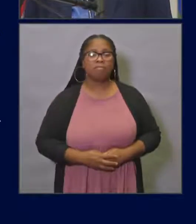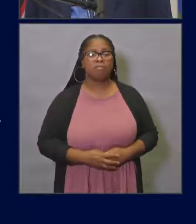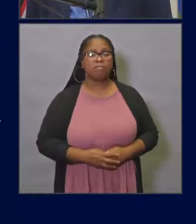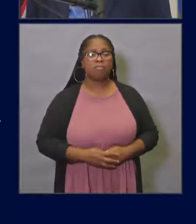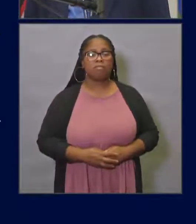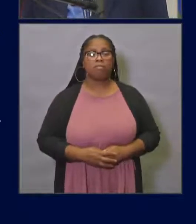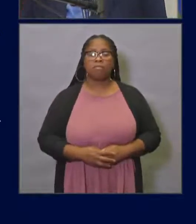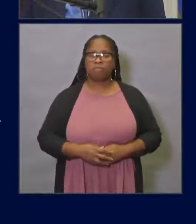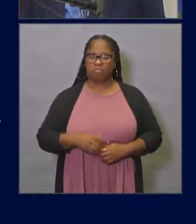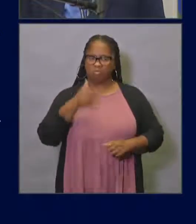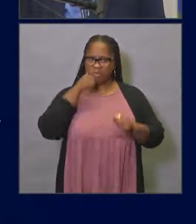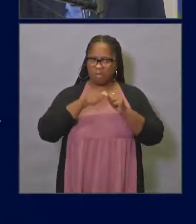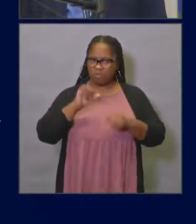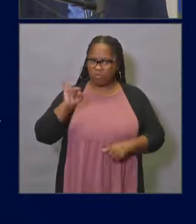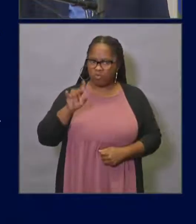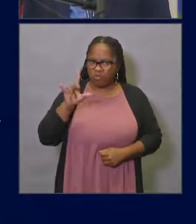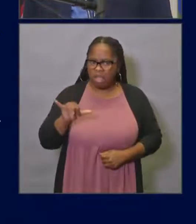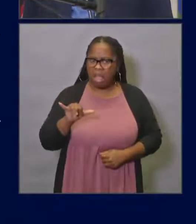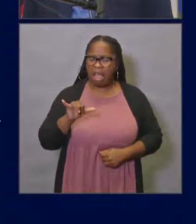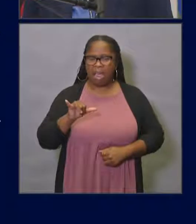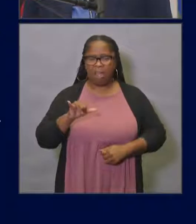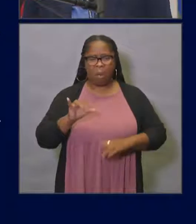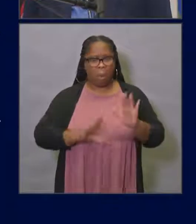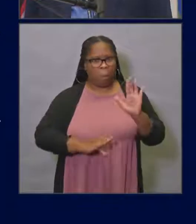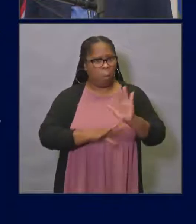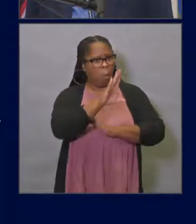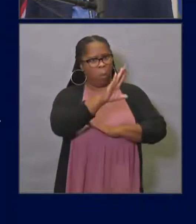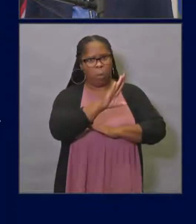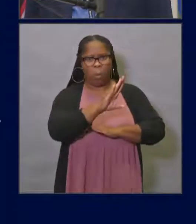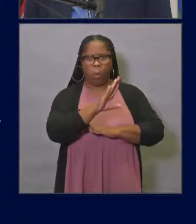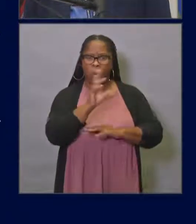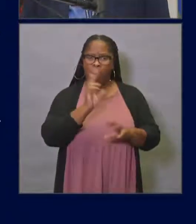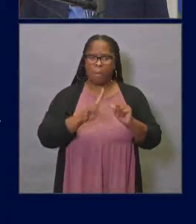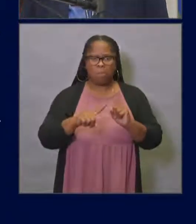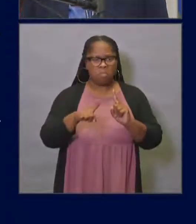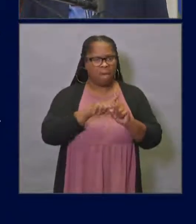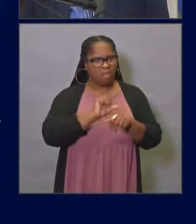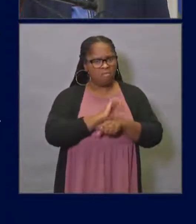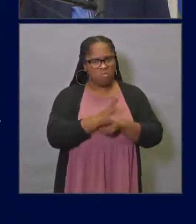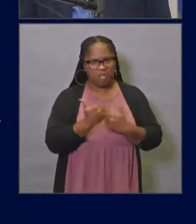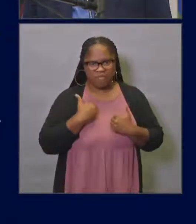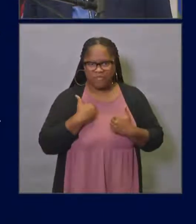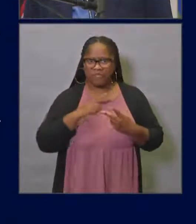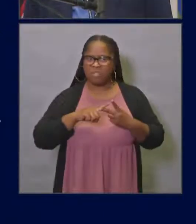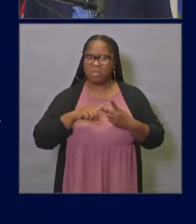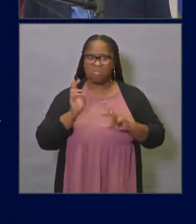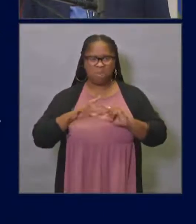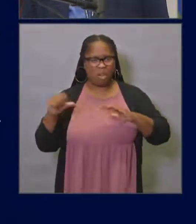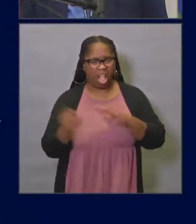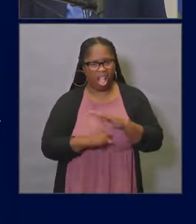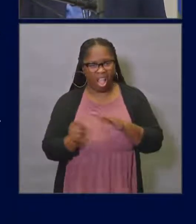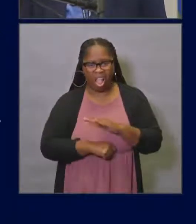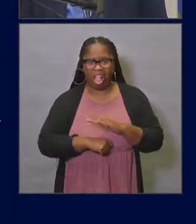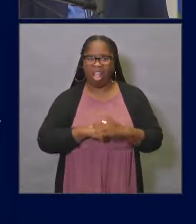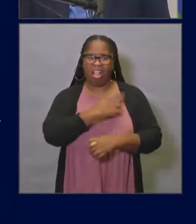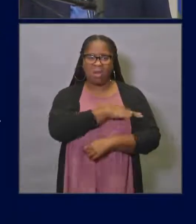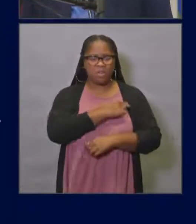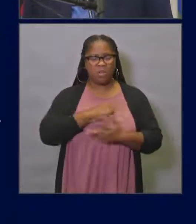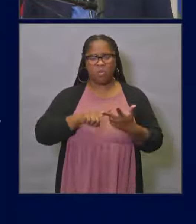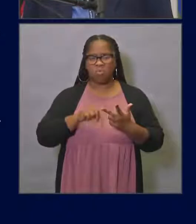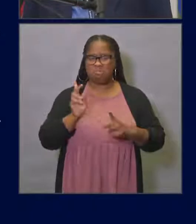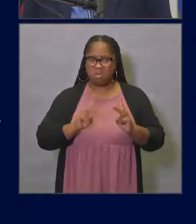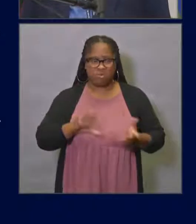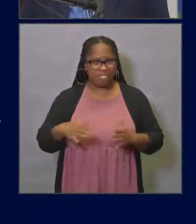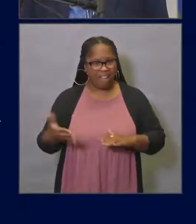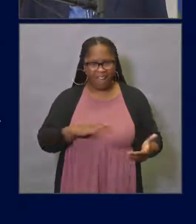rates, hospitalizations, and deaths in July, we did see positivity rates decrease significantly and stabilize.